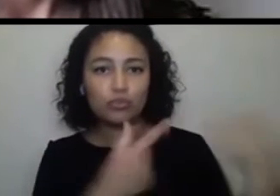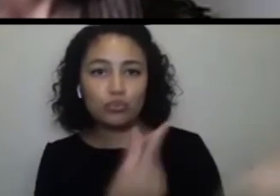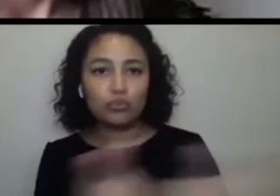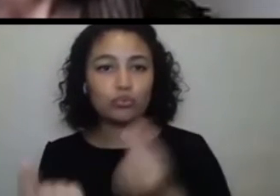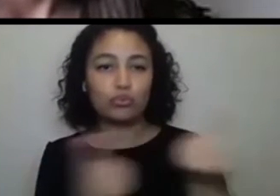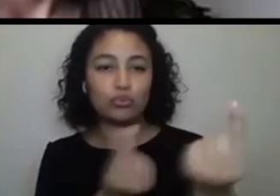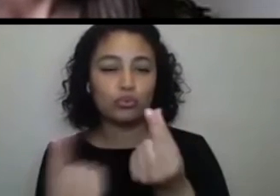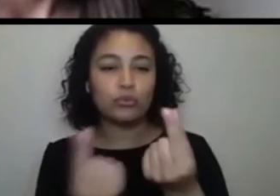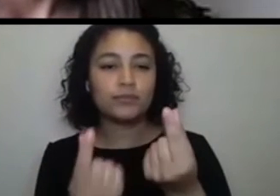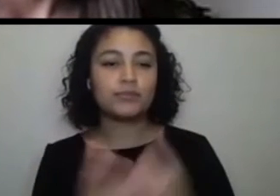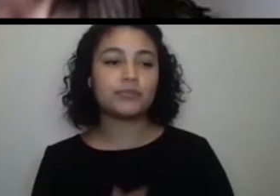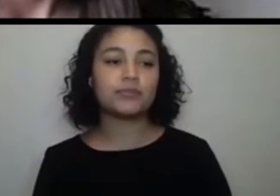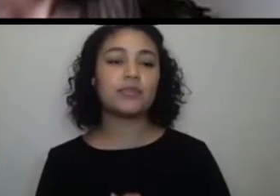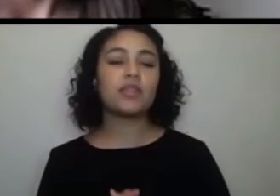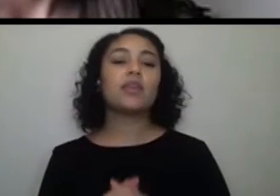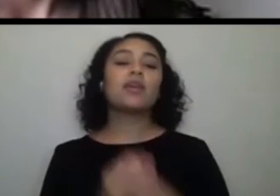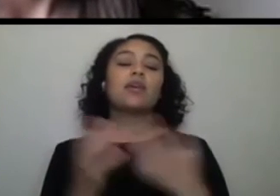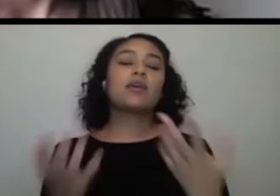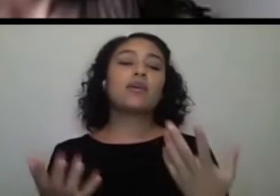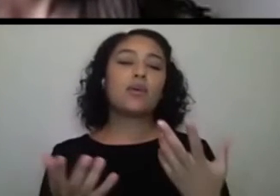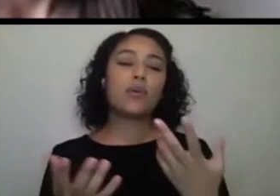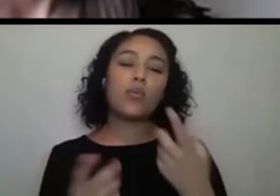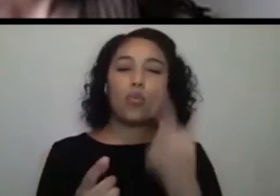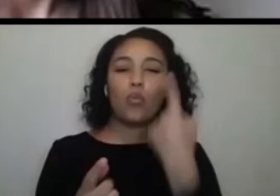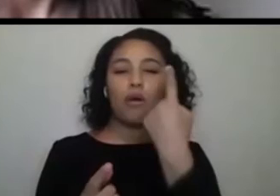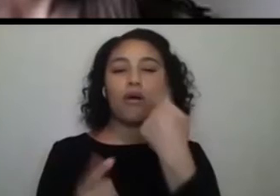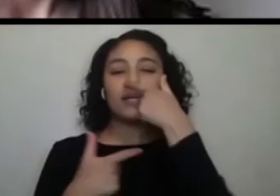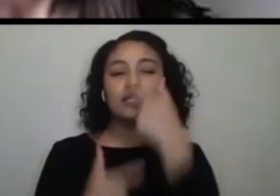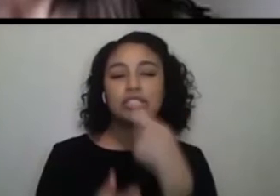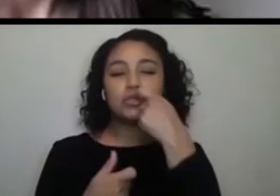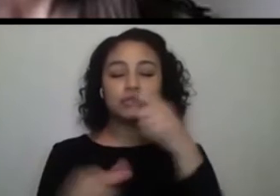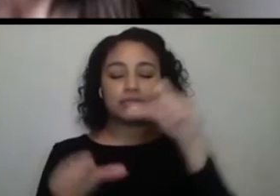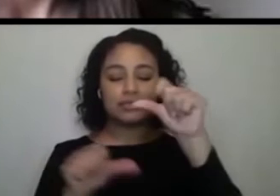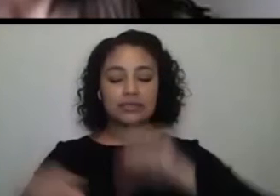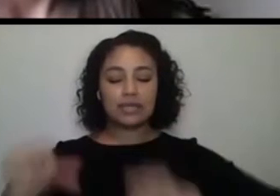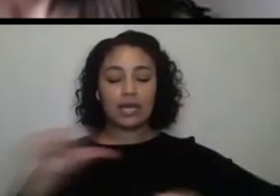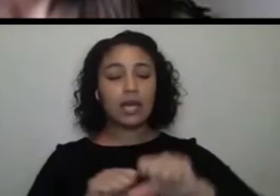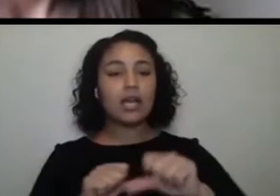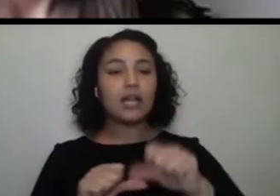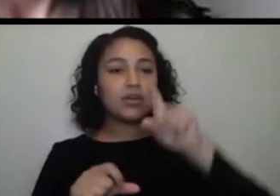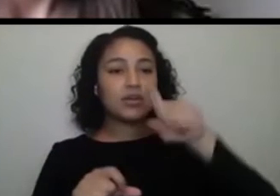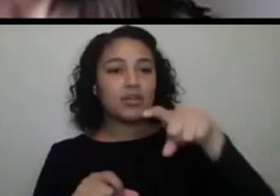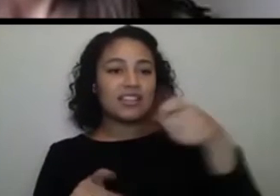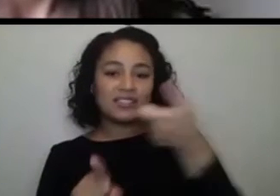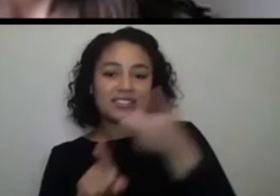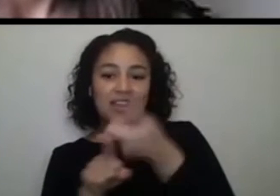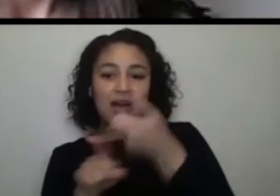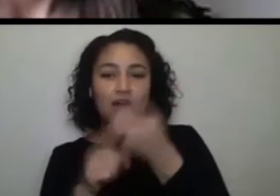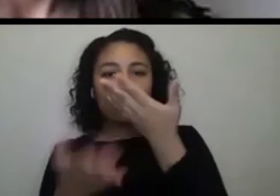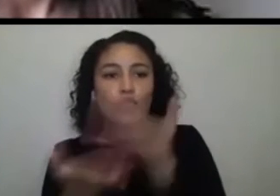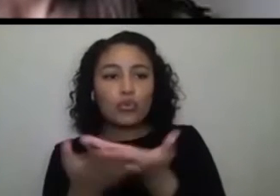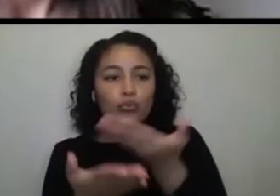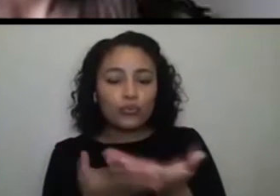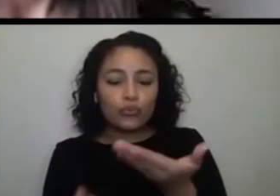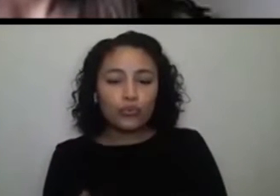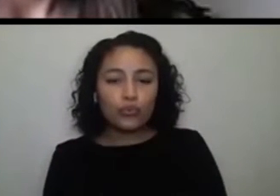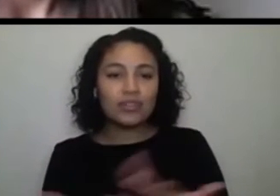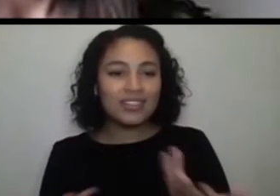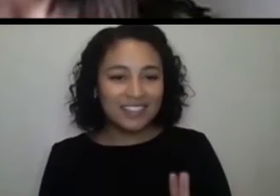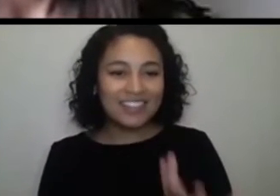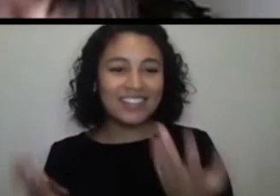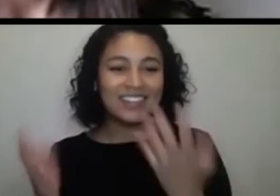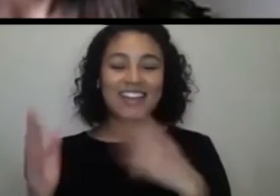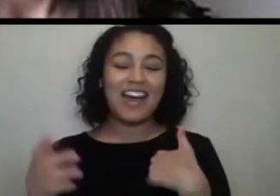things about science is that you prove everything yourself. For example, in I Face the Wind, I did it with a group